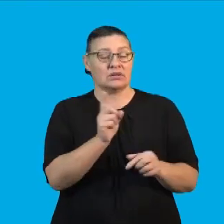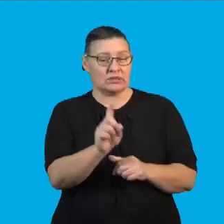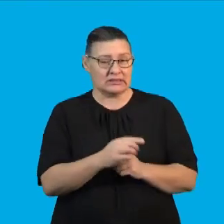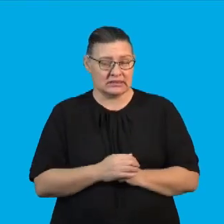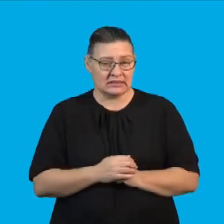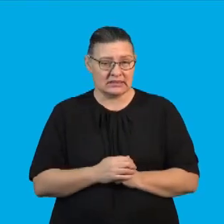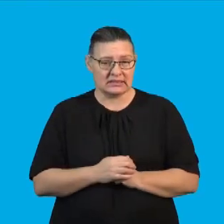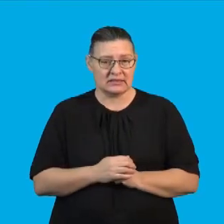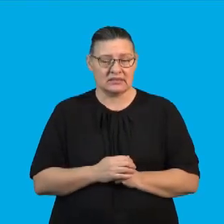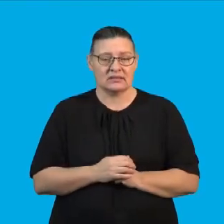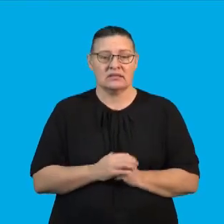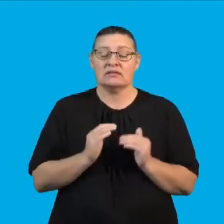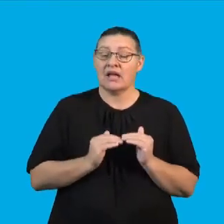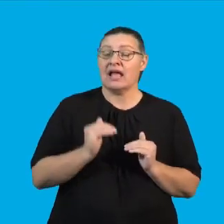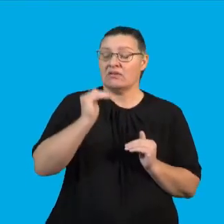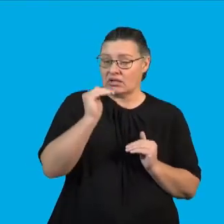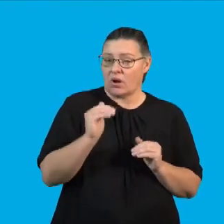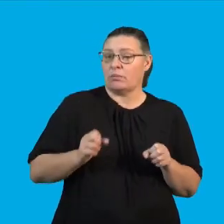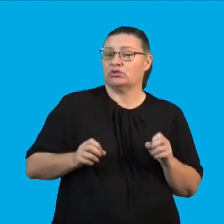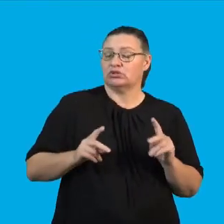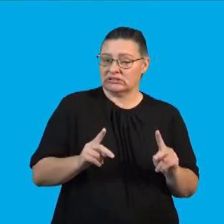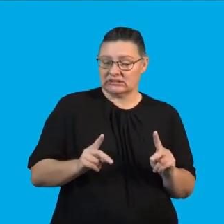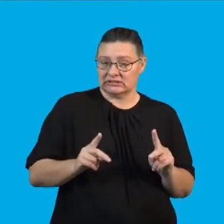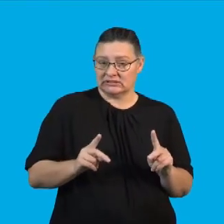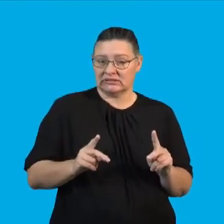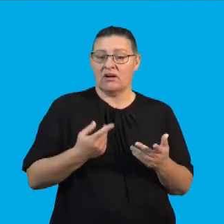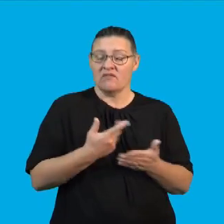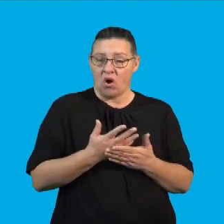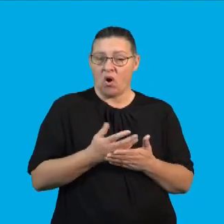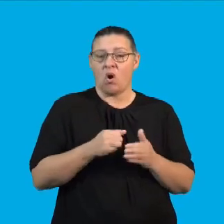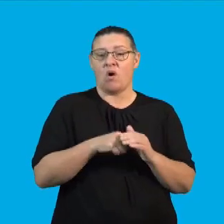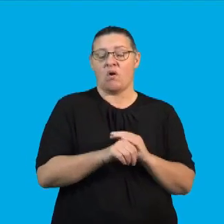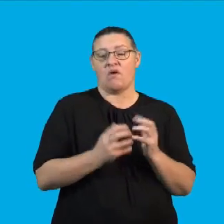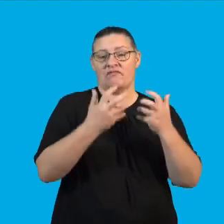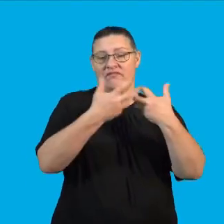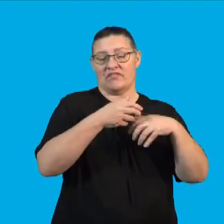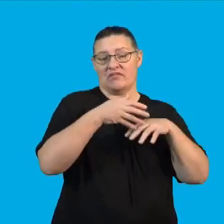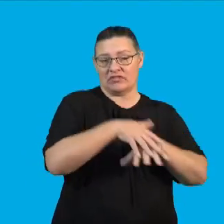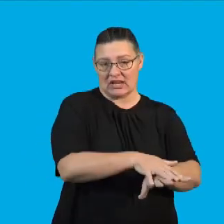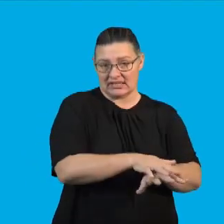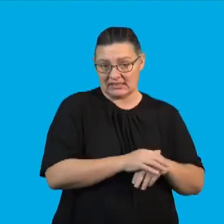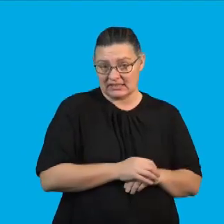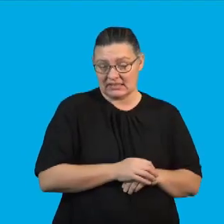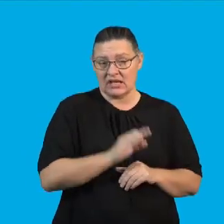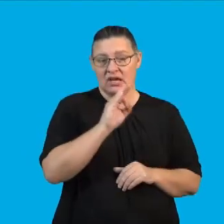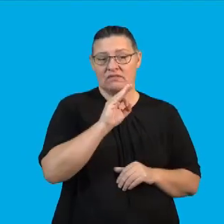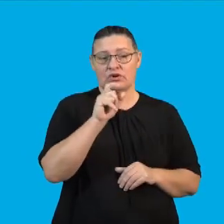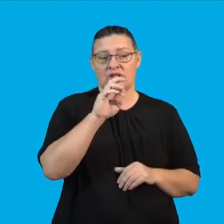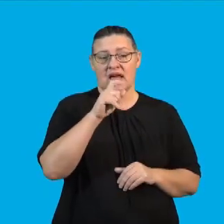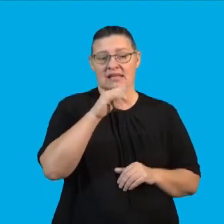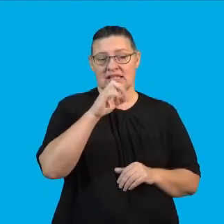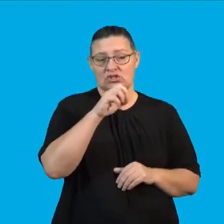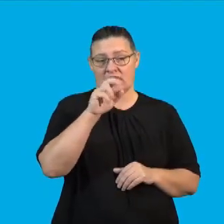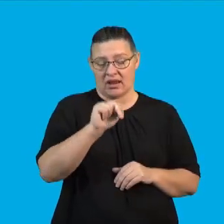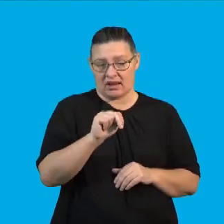Our answer is, it increases the chance of fertilization, or maybe it increases the chance